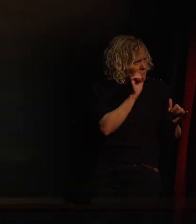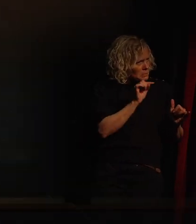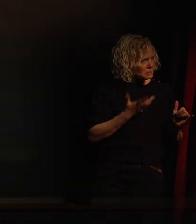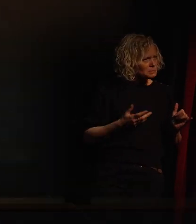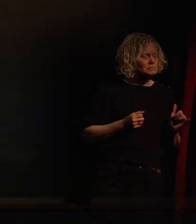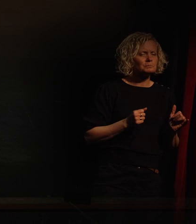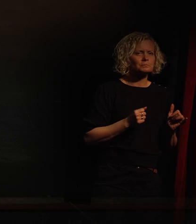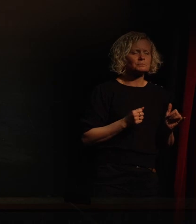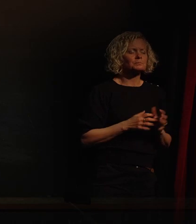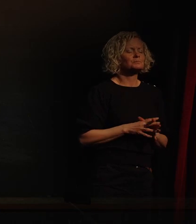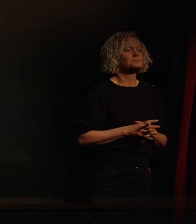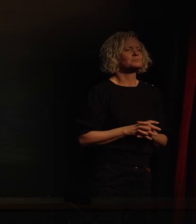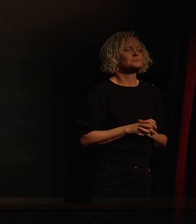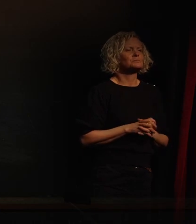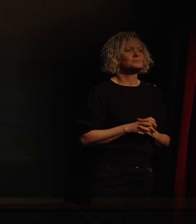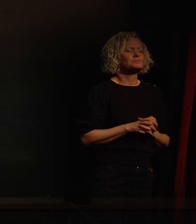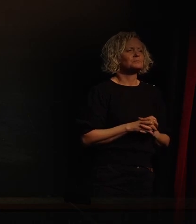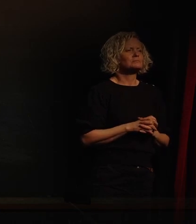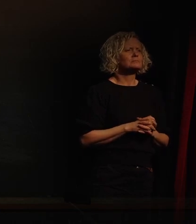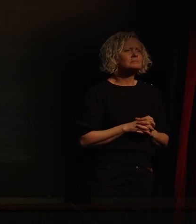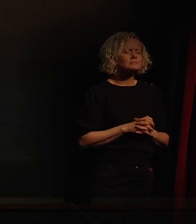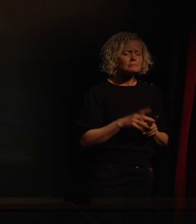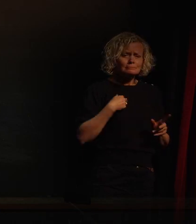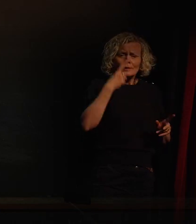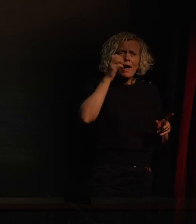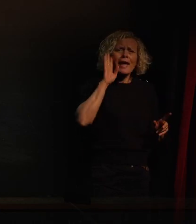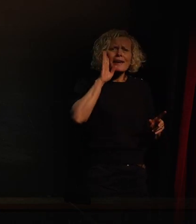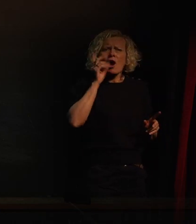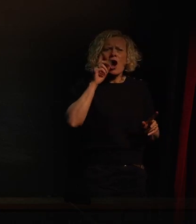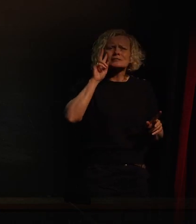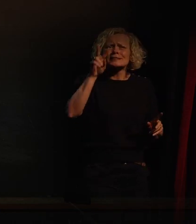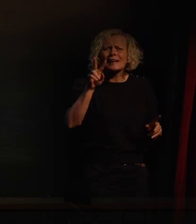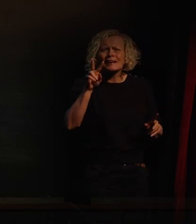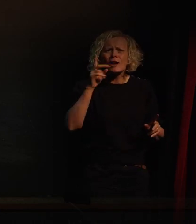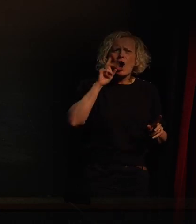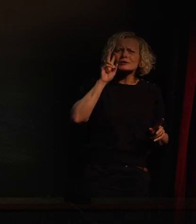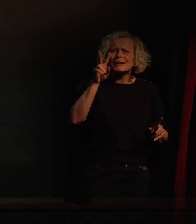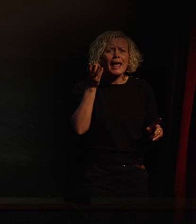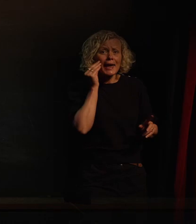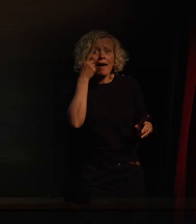Technology. I can hear you, but I can't see you.